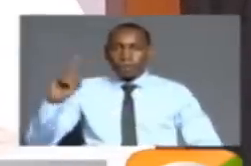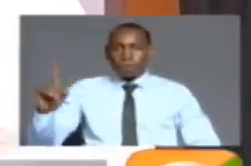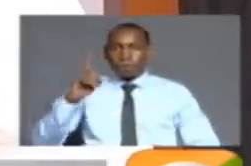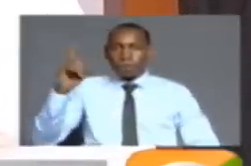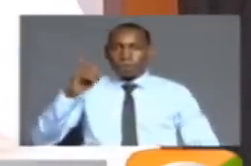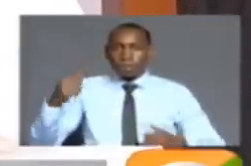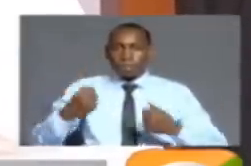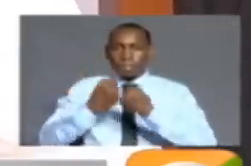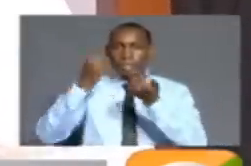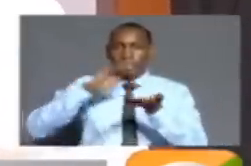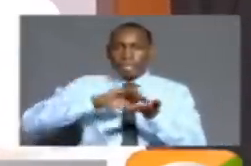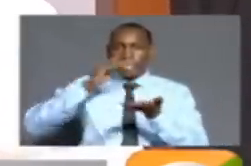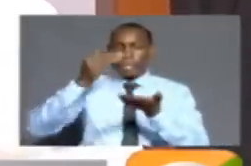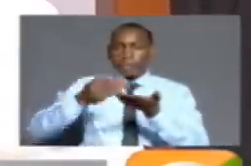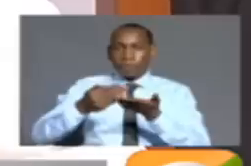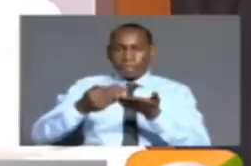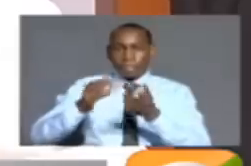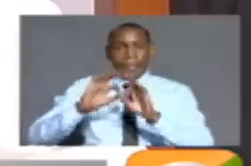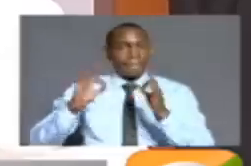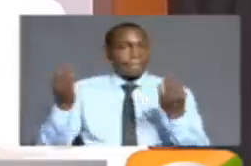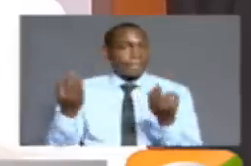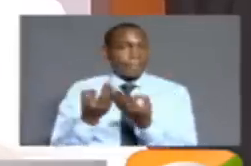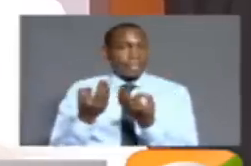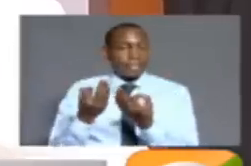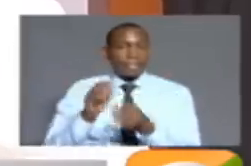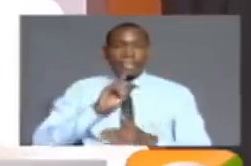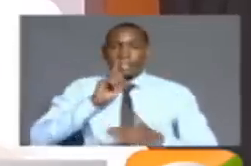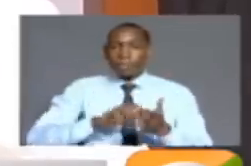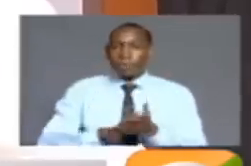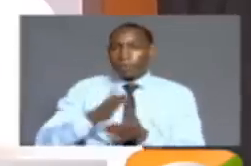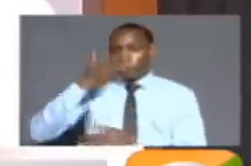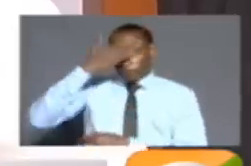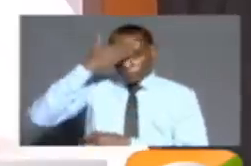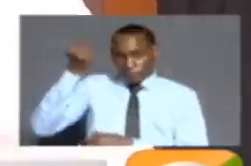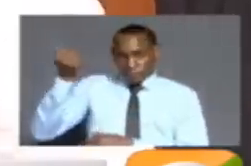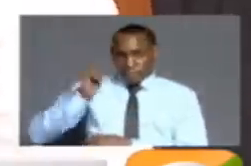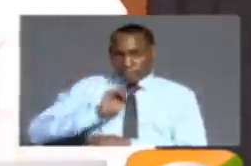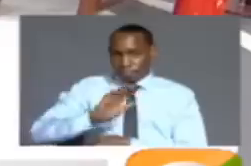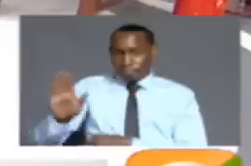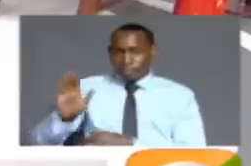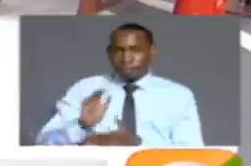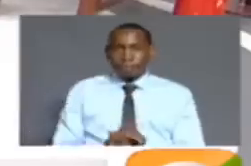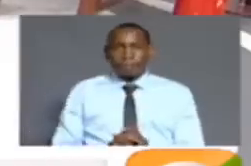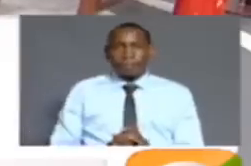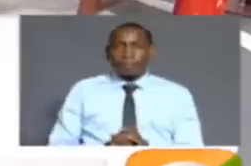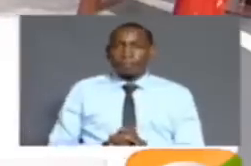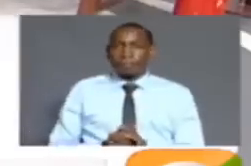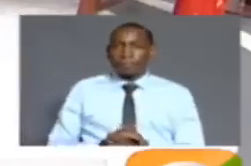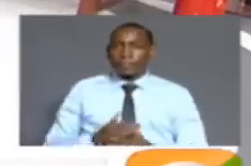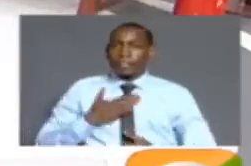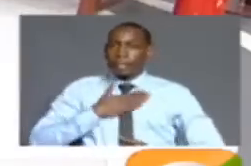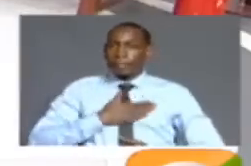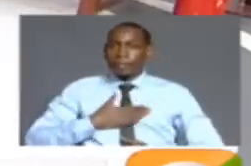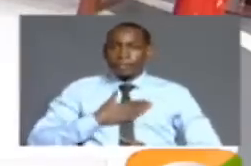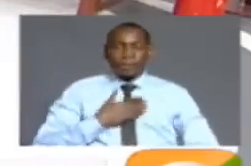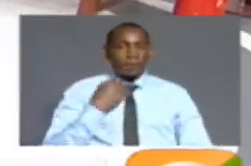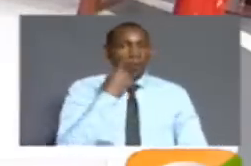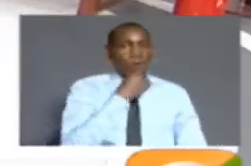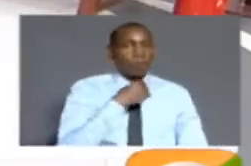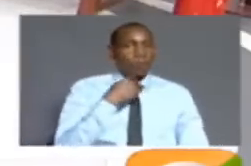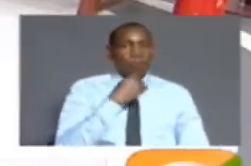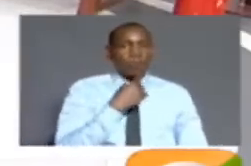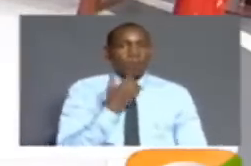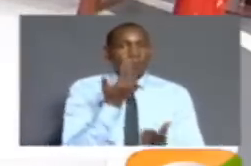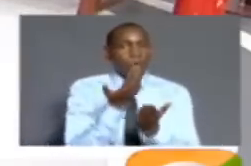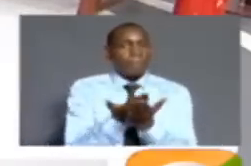insurance cover for families. They said you've forgotten about them. They're pleading with you. Who is pleading? I